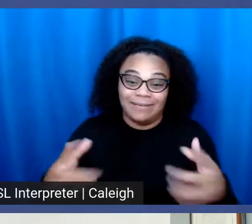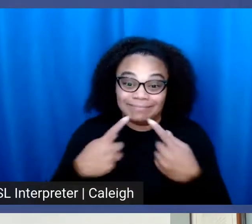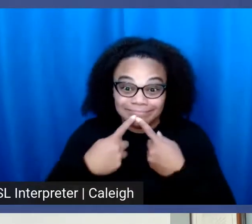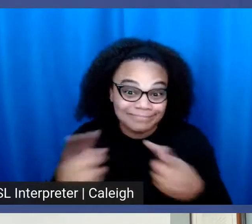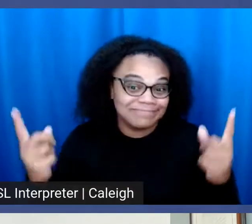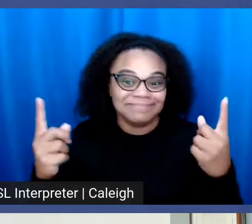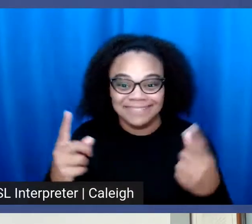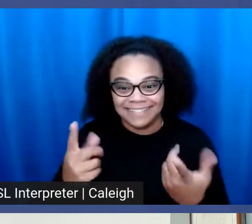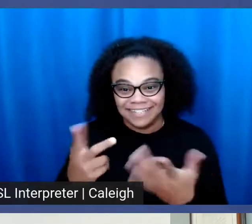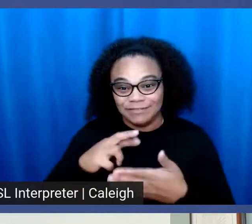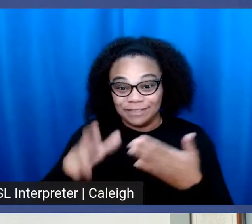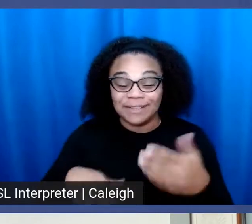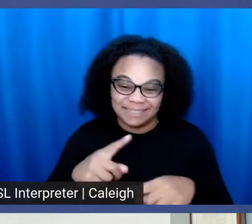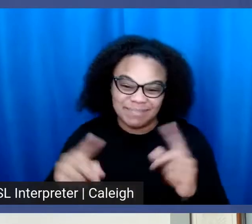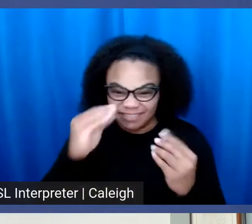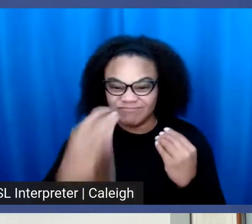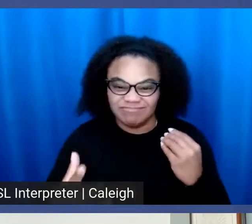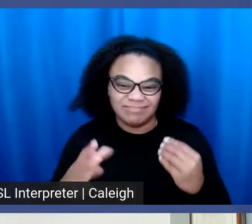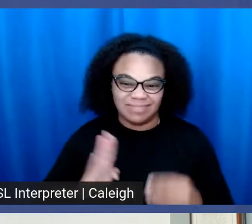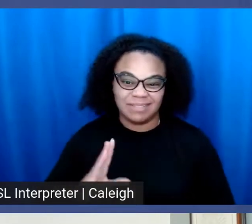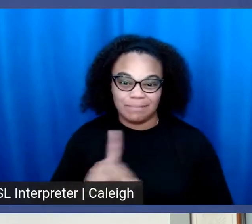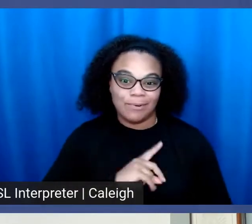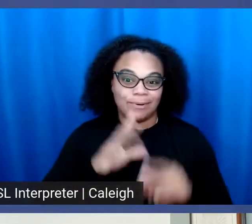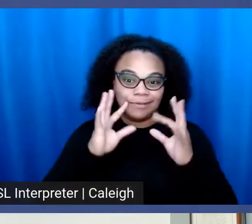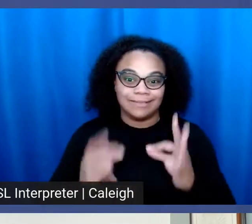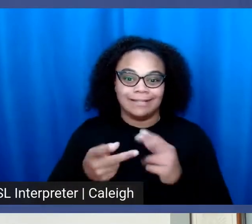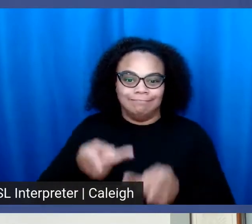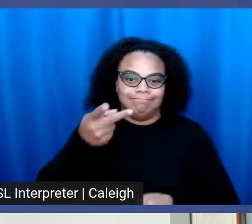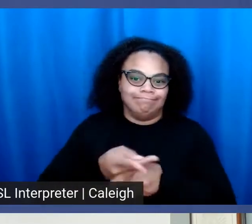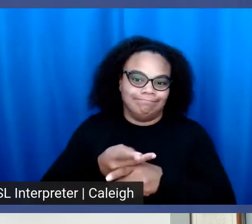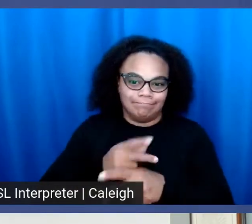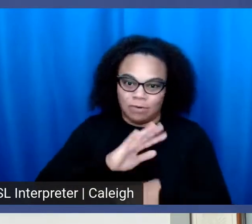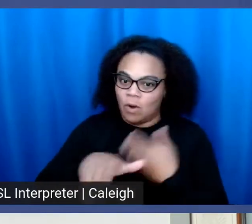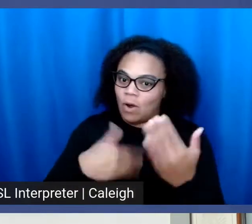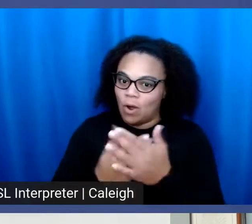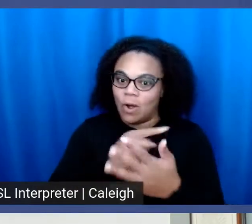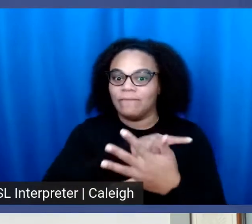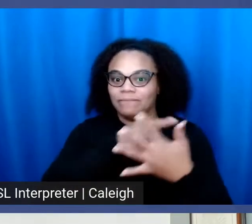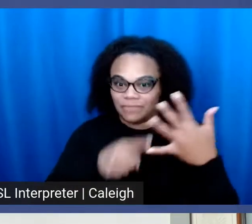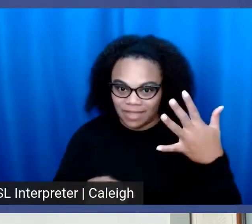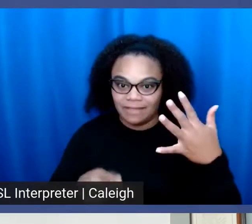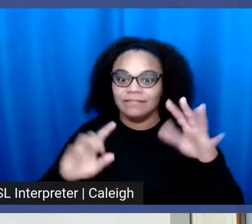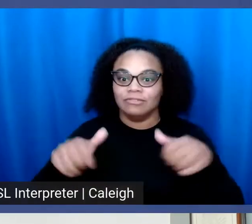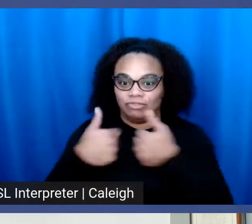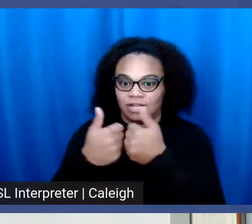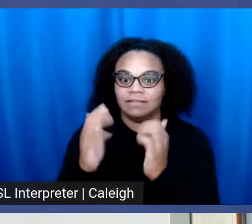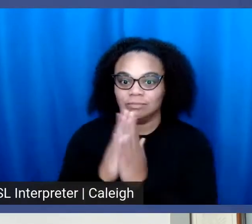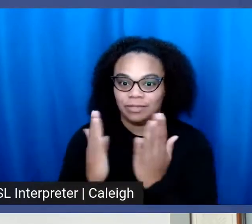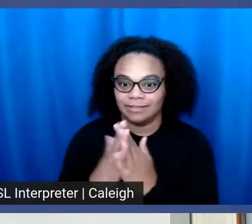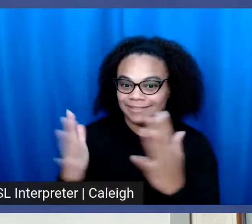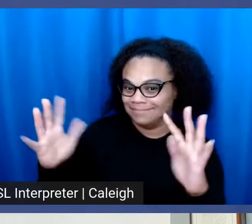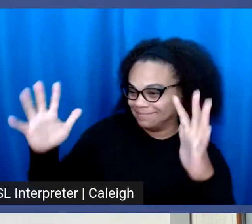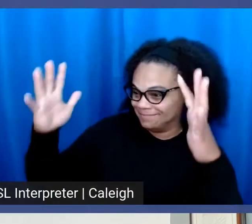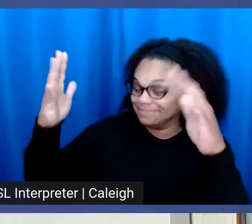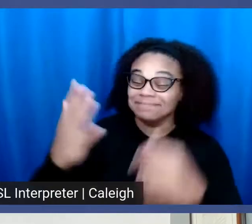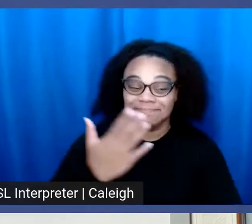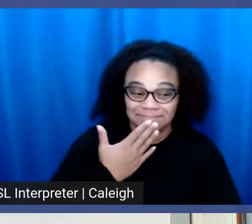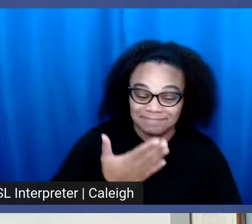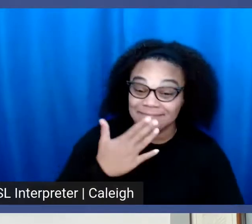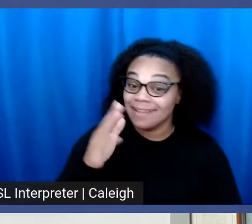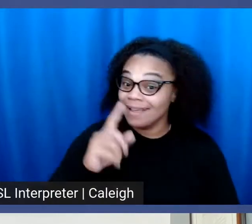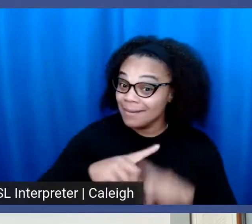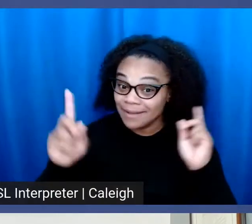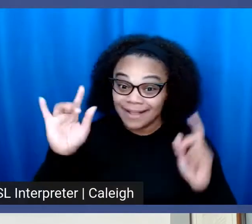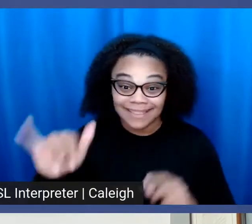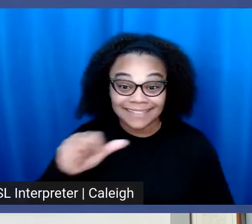the board voted to retain all 5 of our challenge books. And that's not the best part. Thank you. That's not the best part.